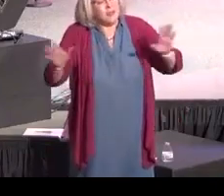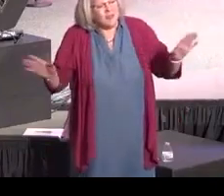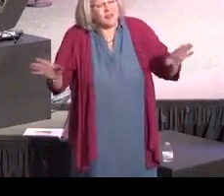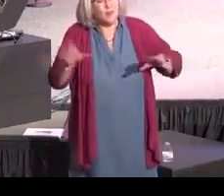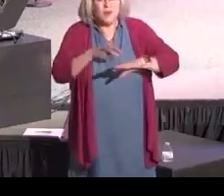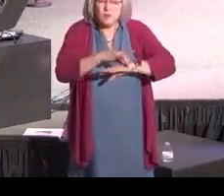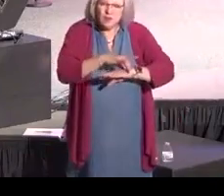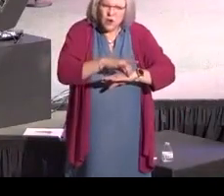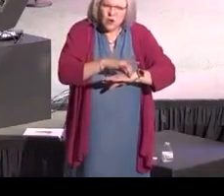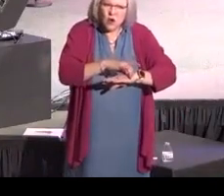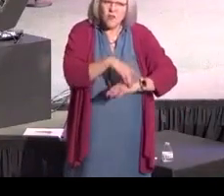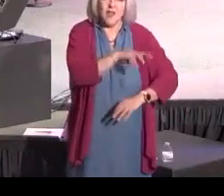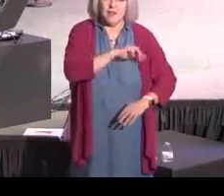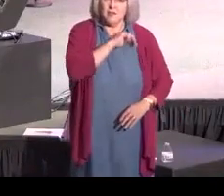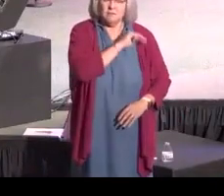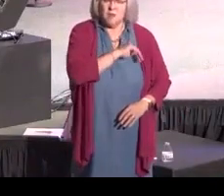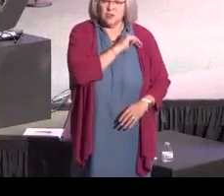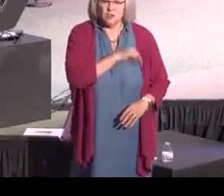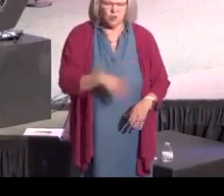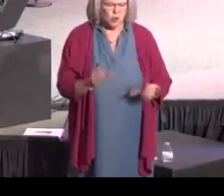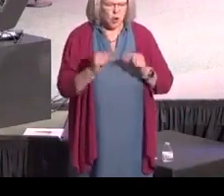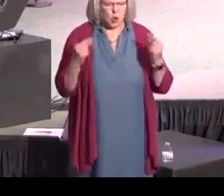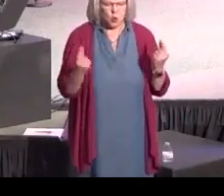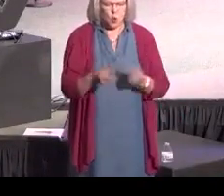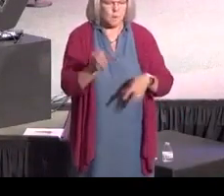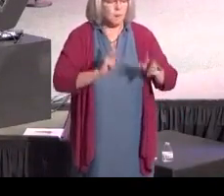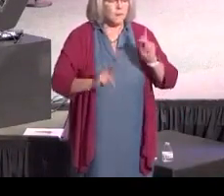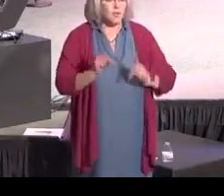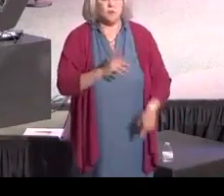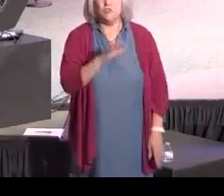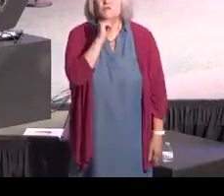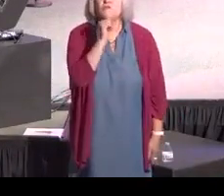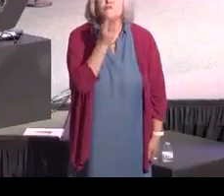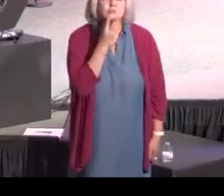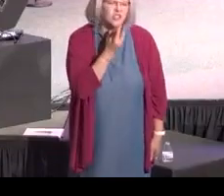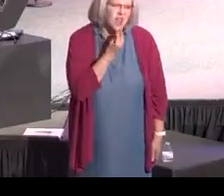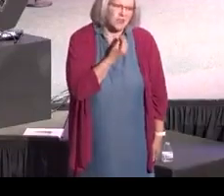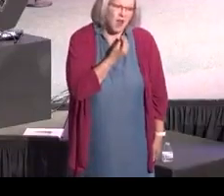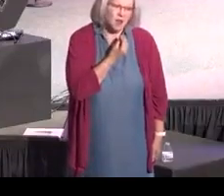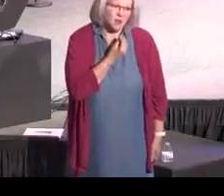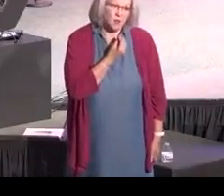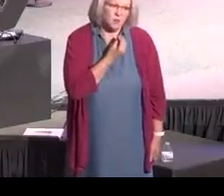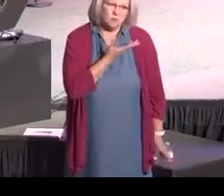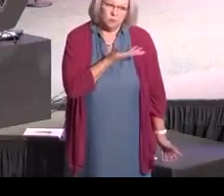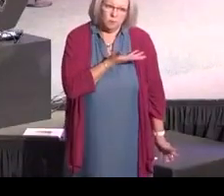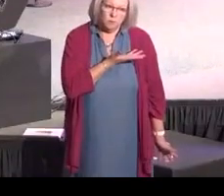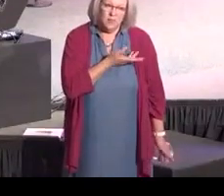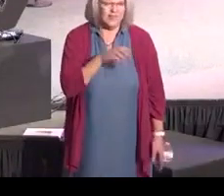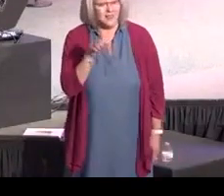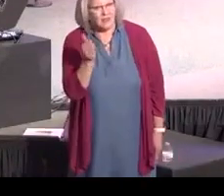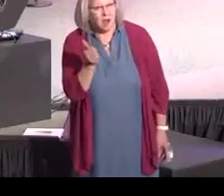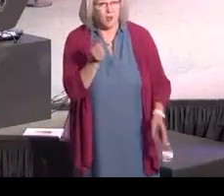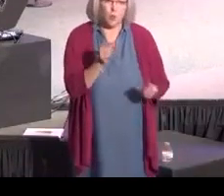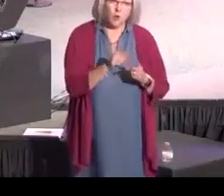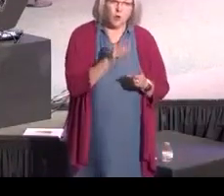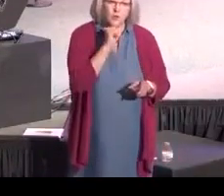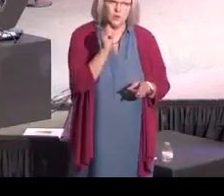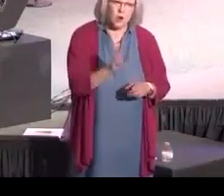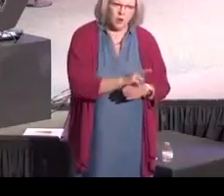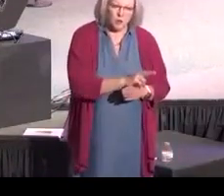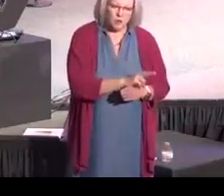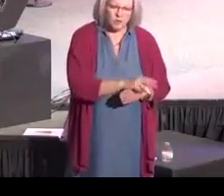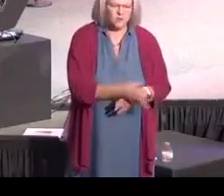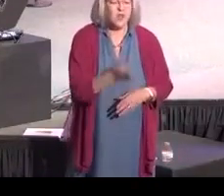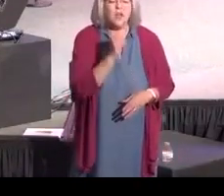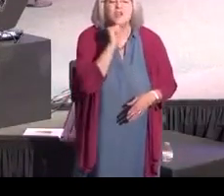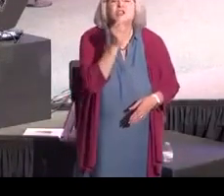a ministry mainly to a group of people known as the Gentiles. That's another word we don't use a lot in the 21st century. Gentiles. You know